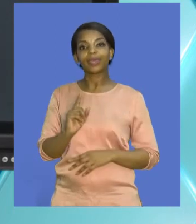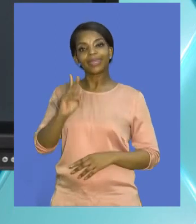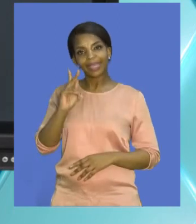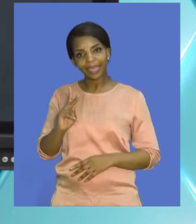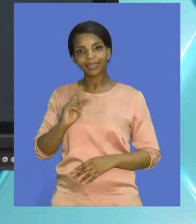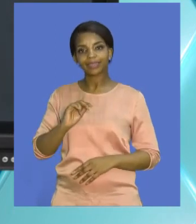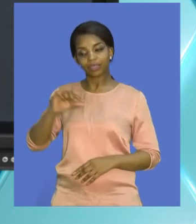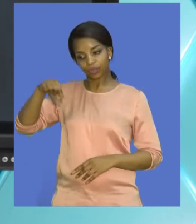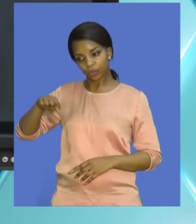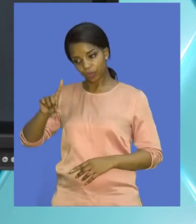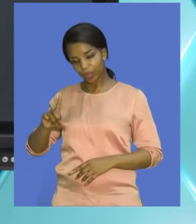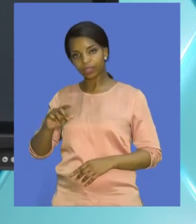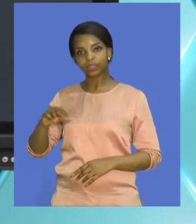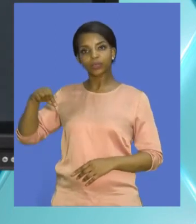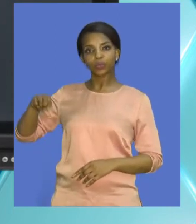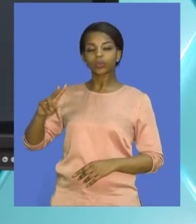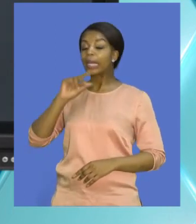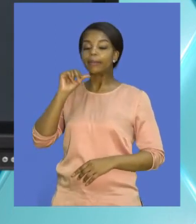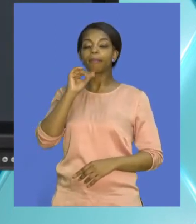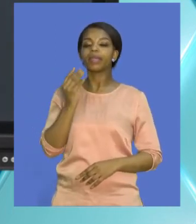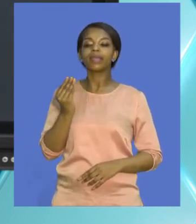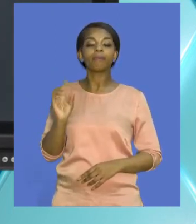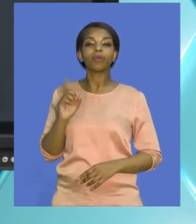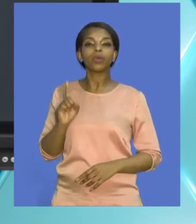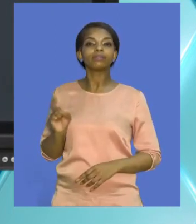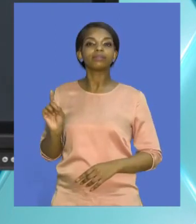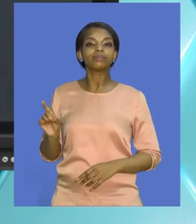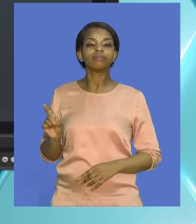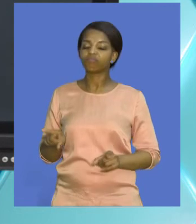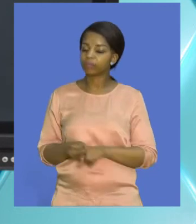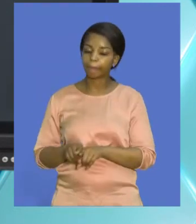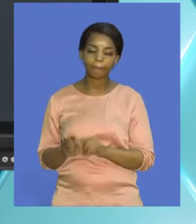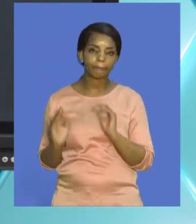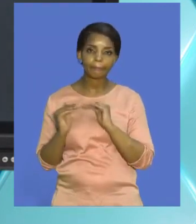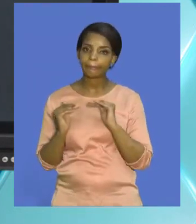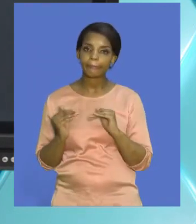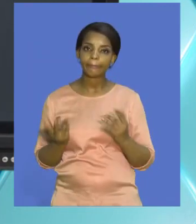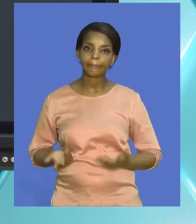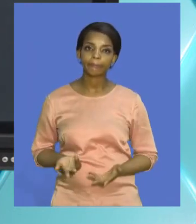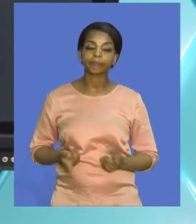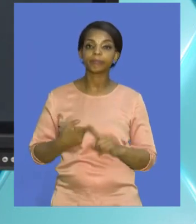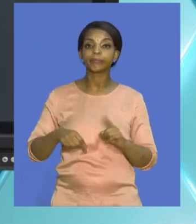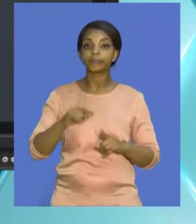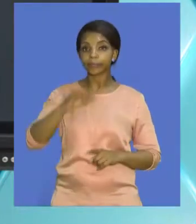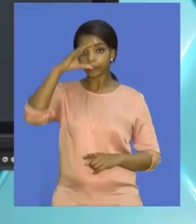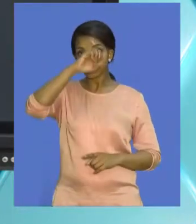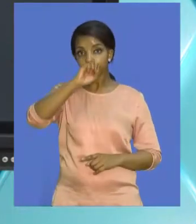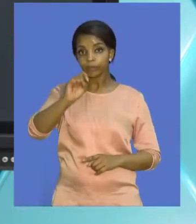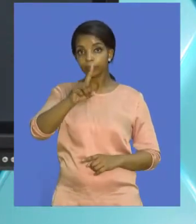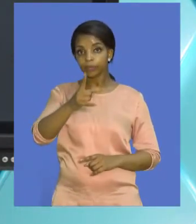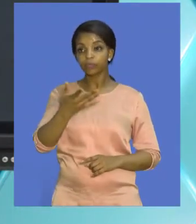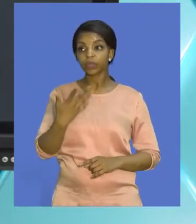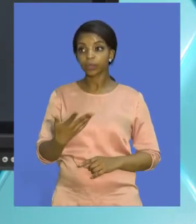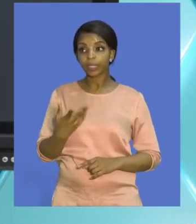Q2, whatever Q1 is and Q2 is r squared. The assumption here is that we keep the distance the same. So if we